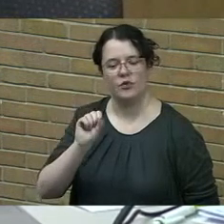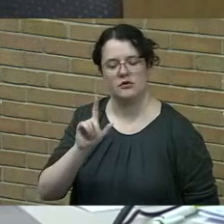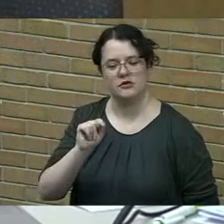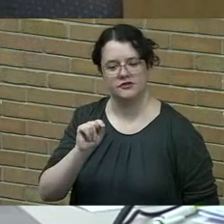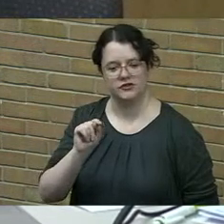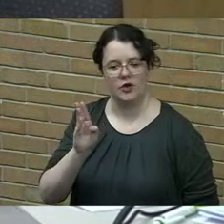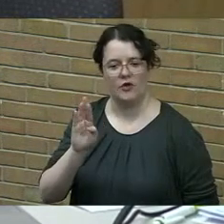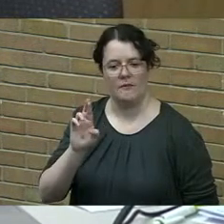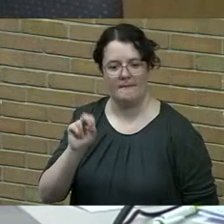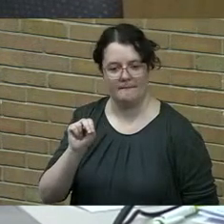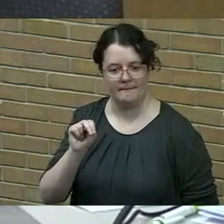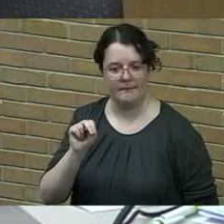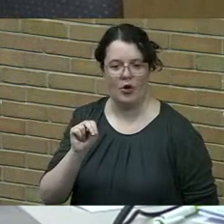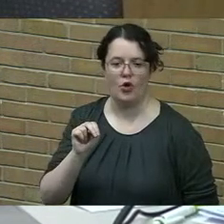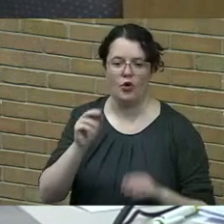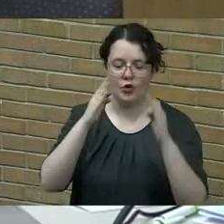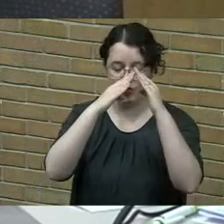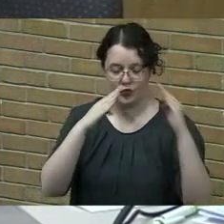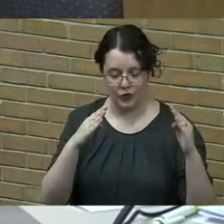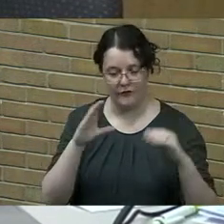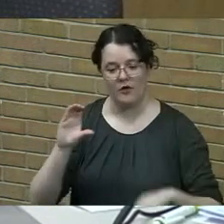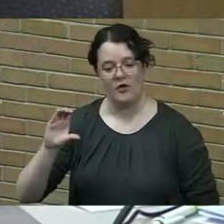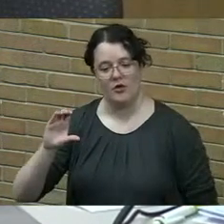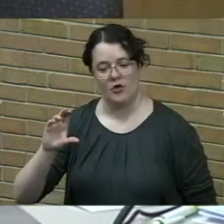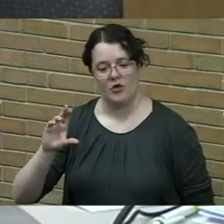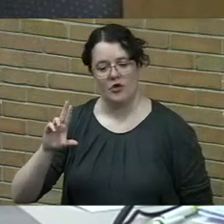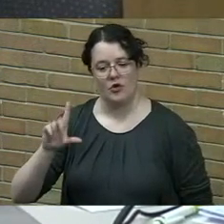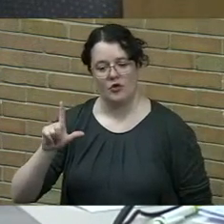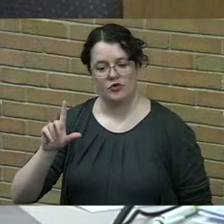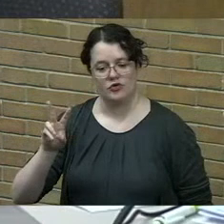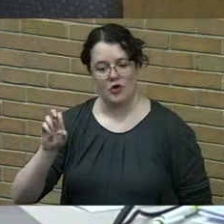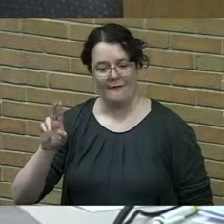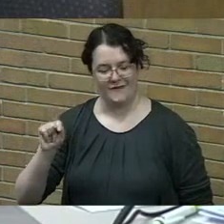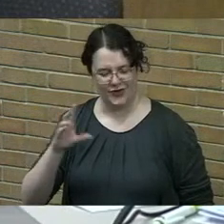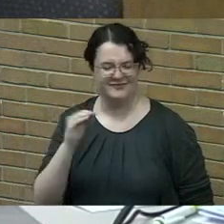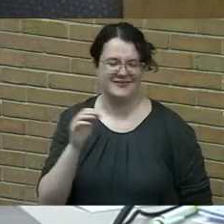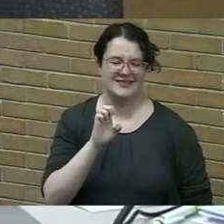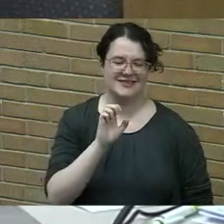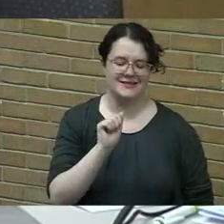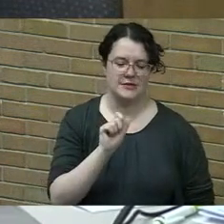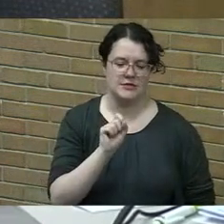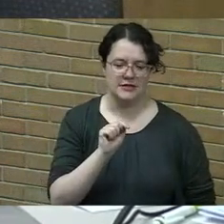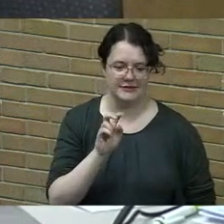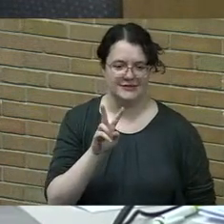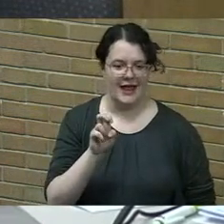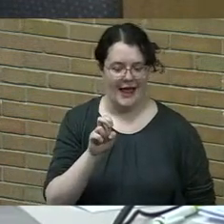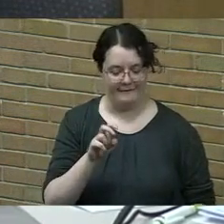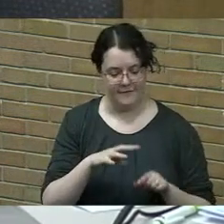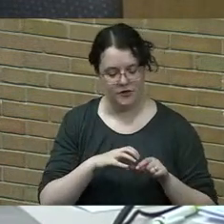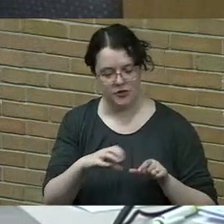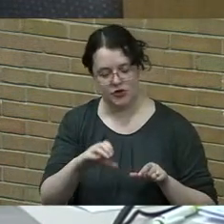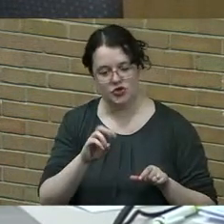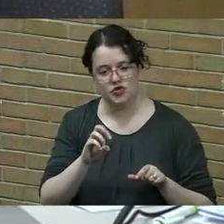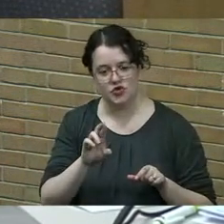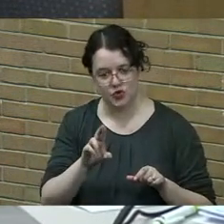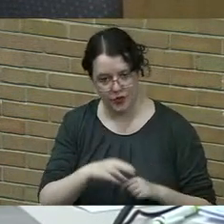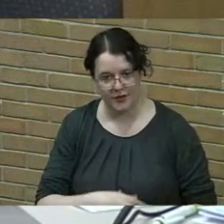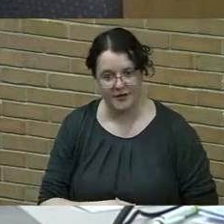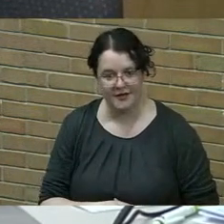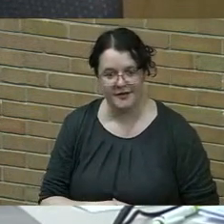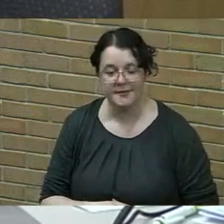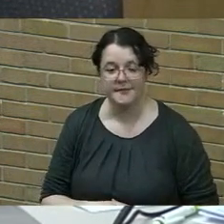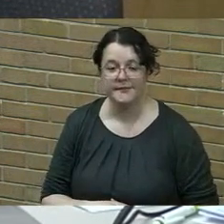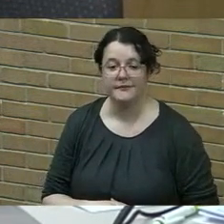Fairfield culvert, and the East Avenue sewer relining, and of the amount paid, $35,000 went toward